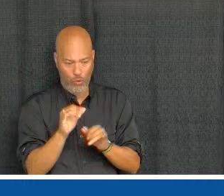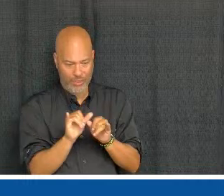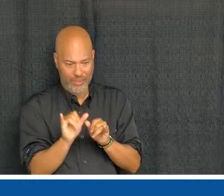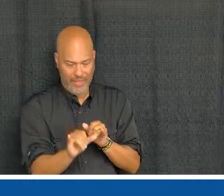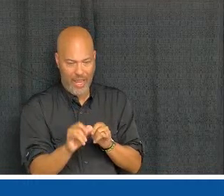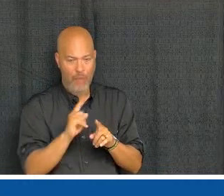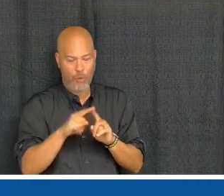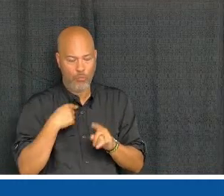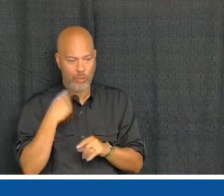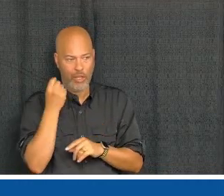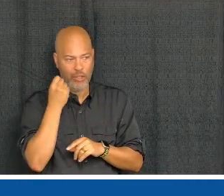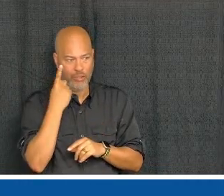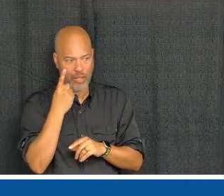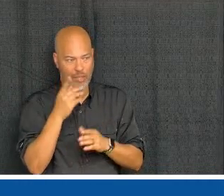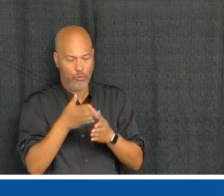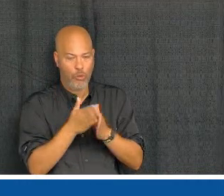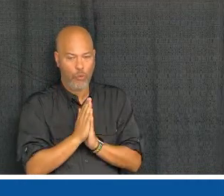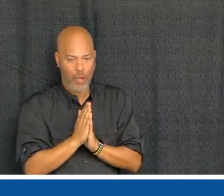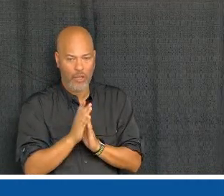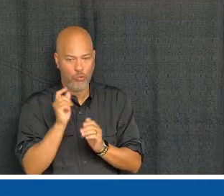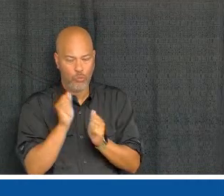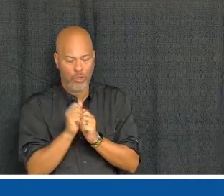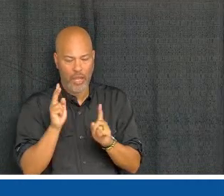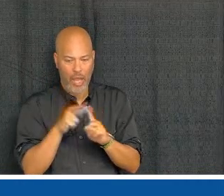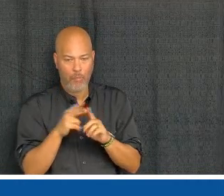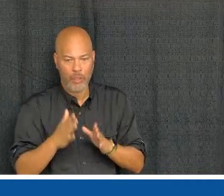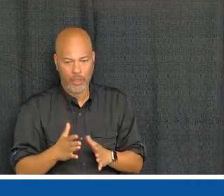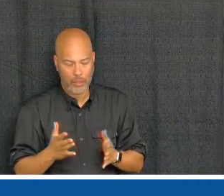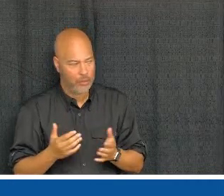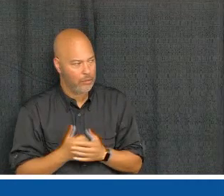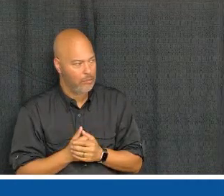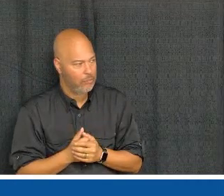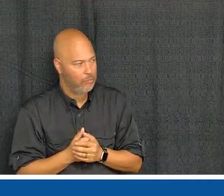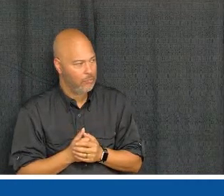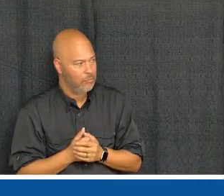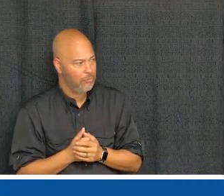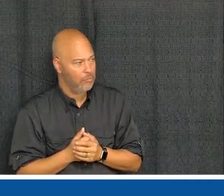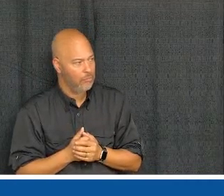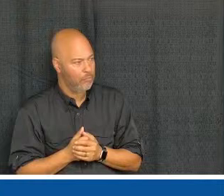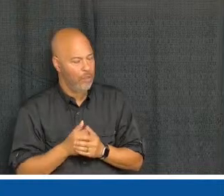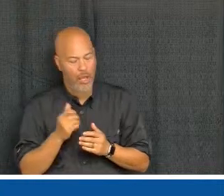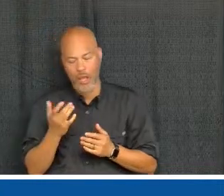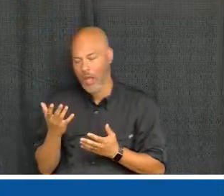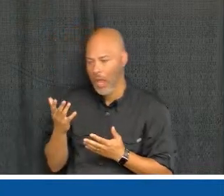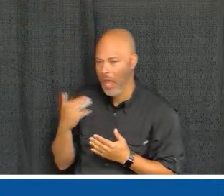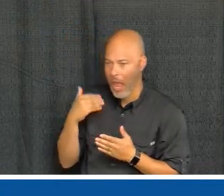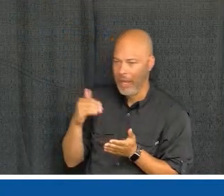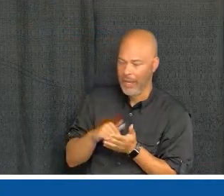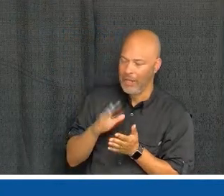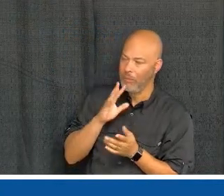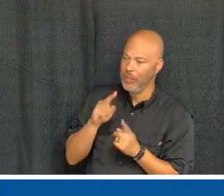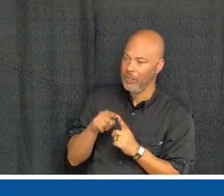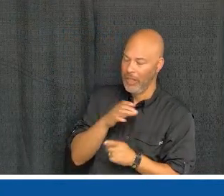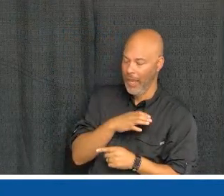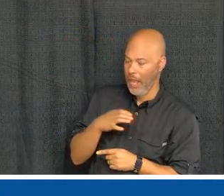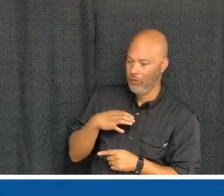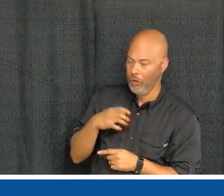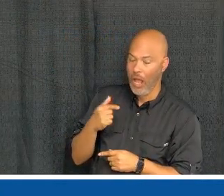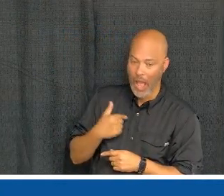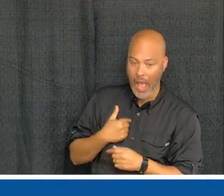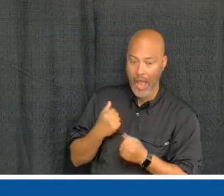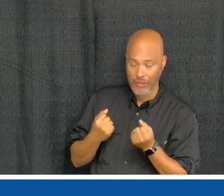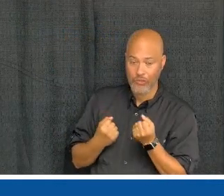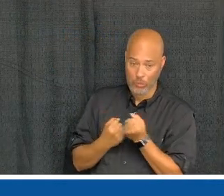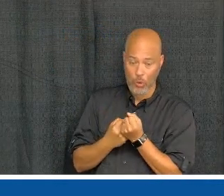we understand the request here with the applicant. Well, and this is, again, speaking to the council, I'm in favor